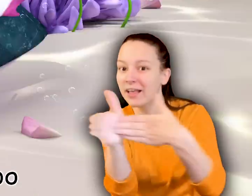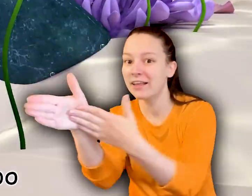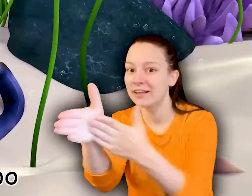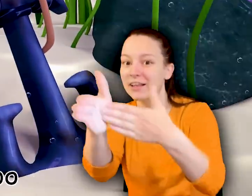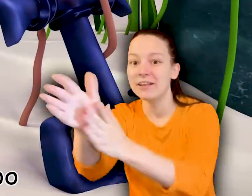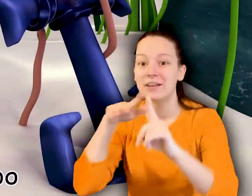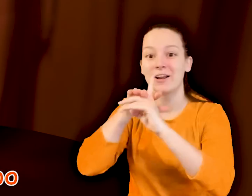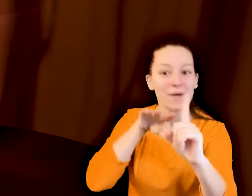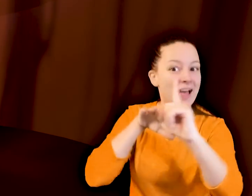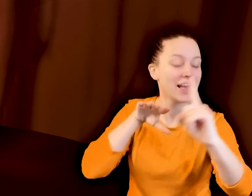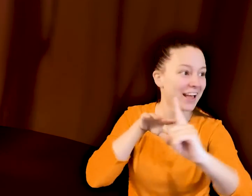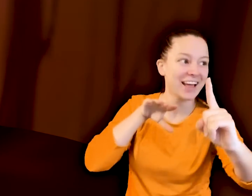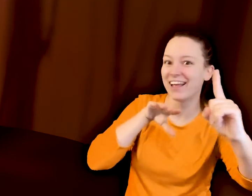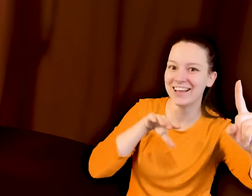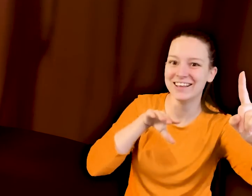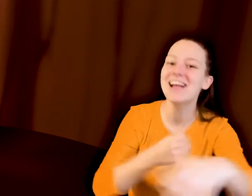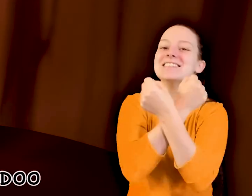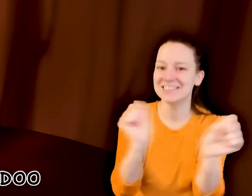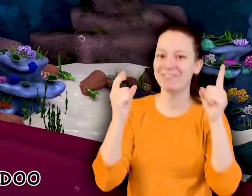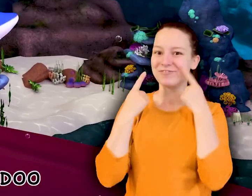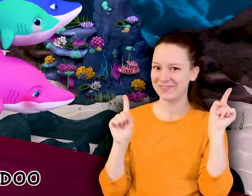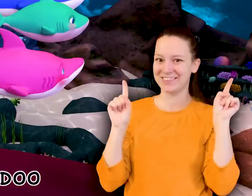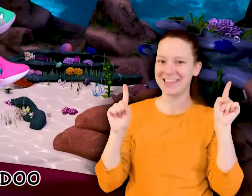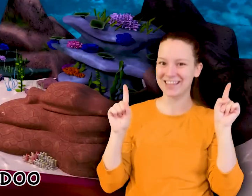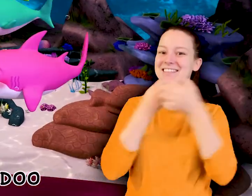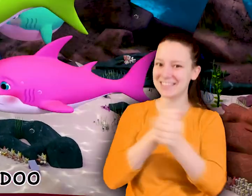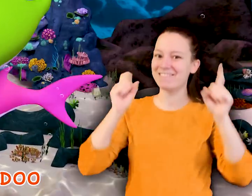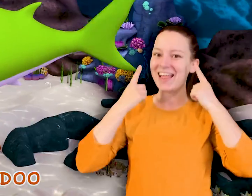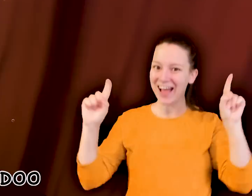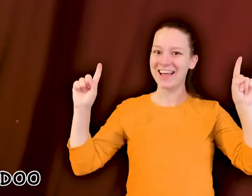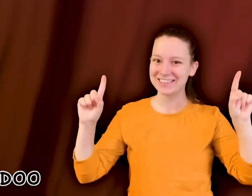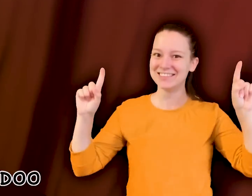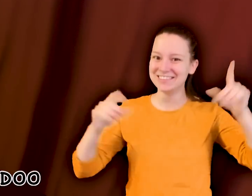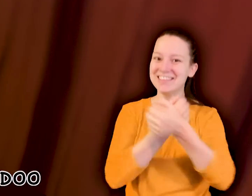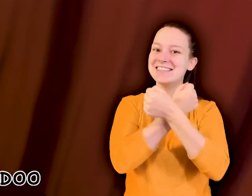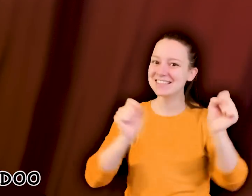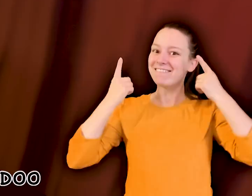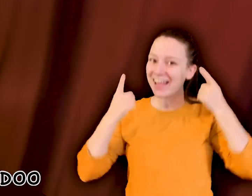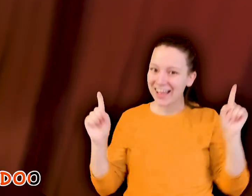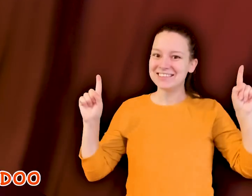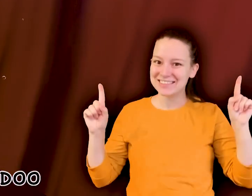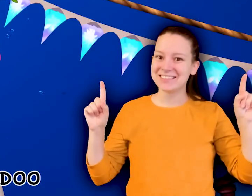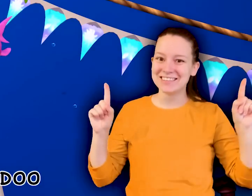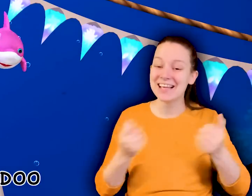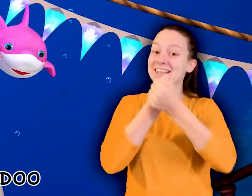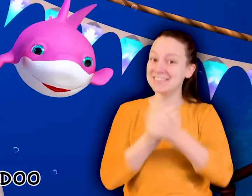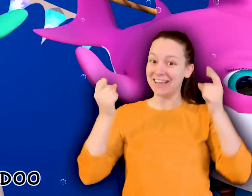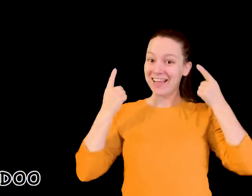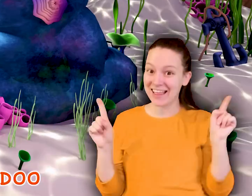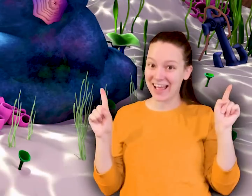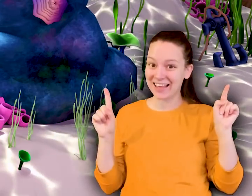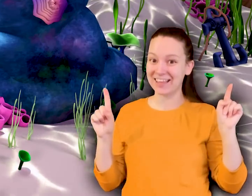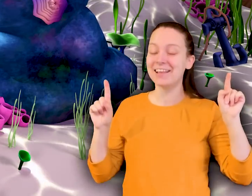run away do run away safe at L safe at L do do safe at